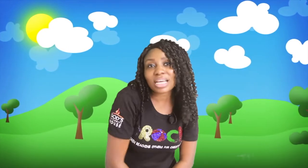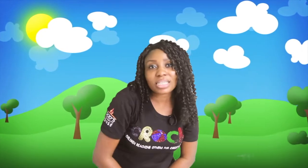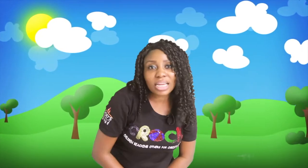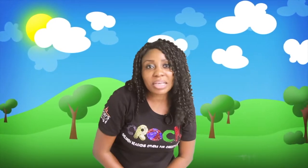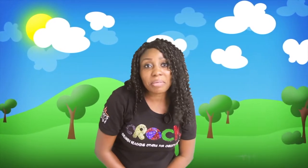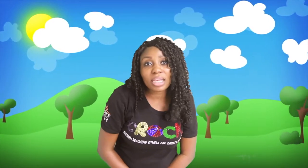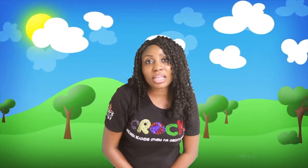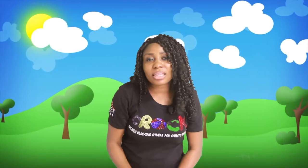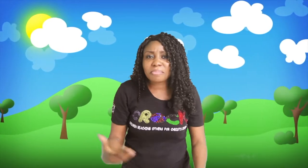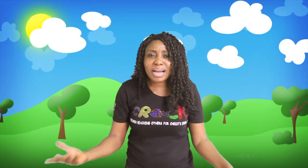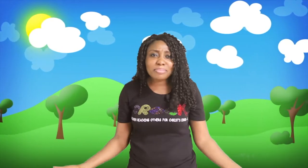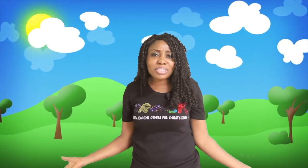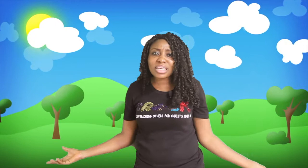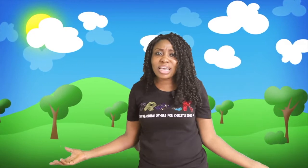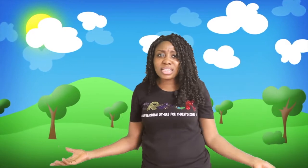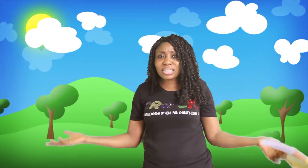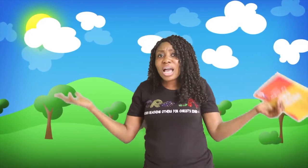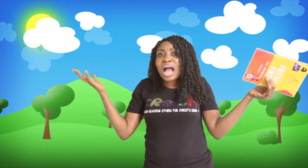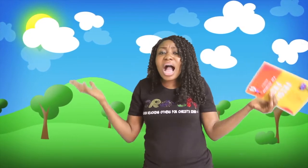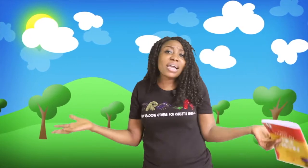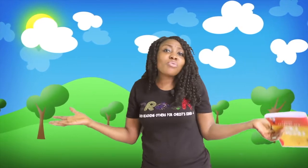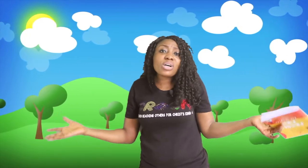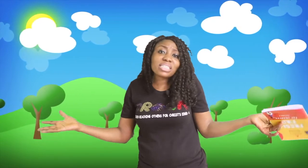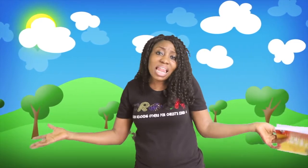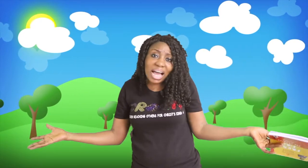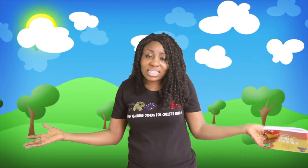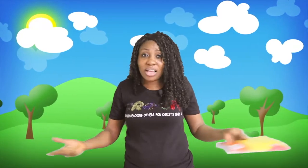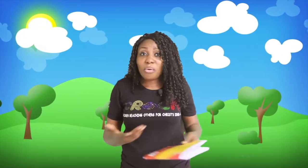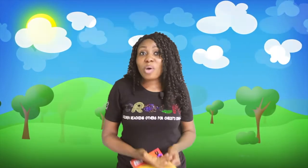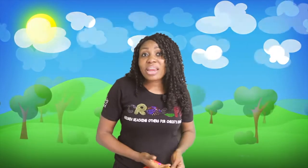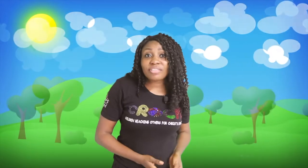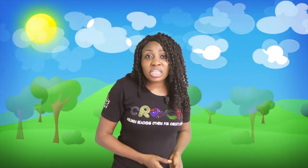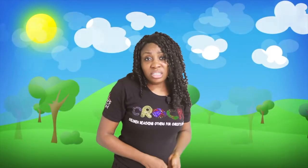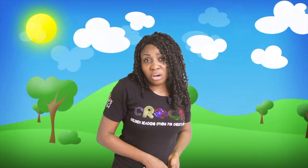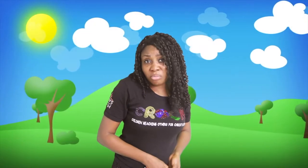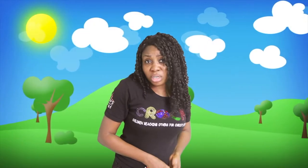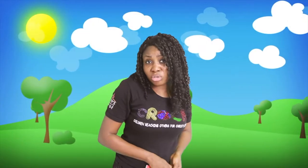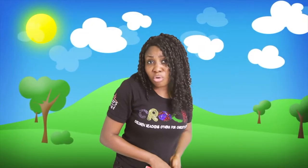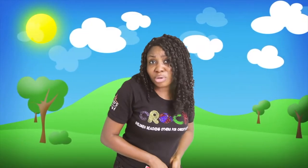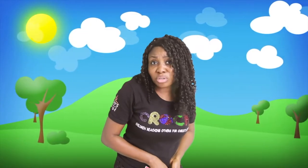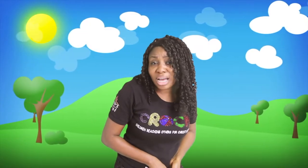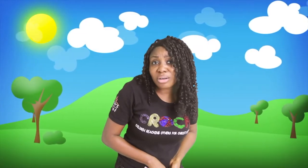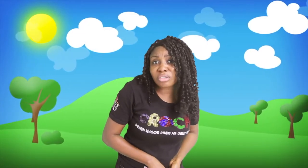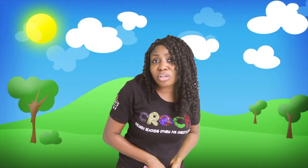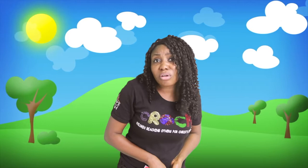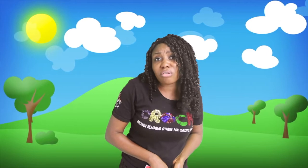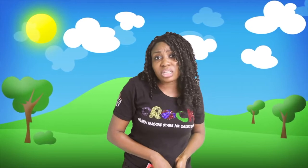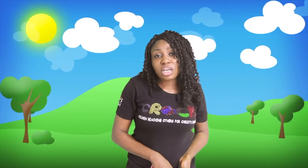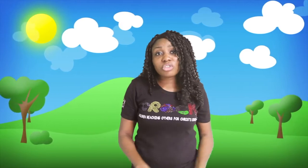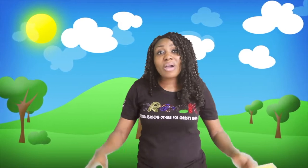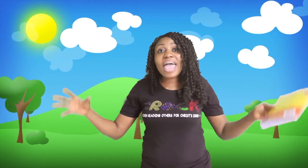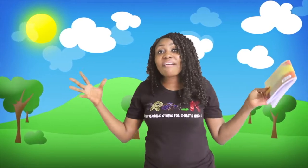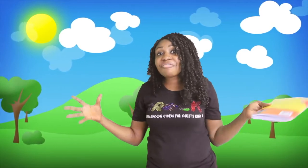super excited like me? The Bible says, I was glad whenever they tell me to go into the house of the